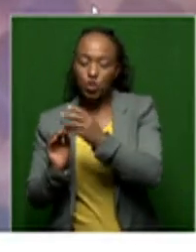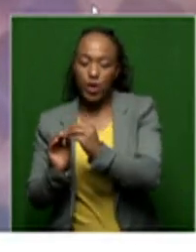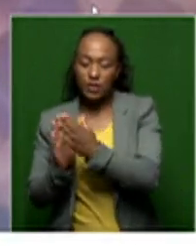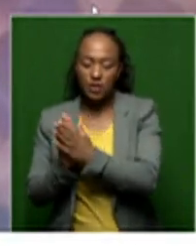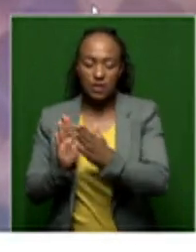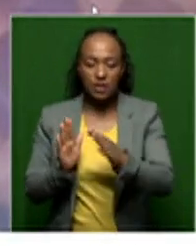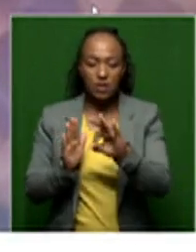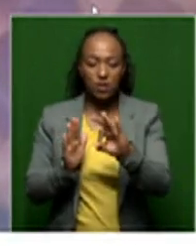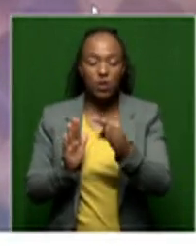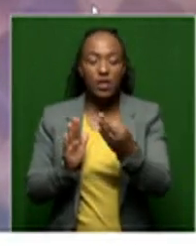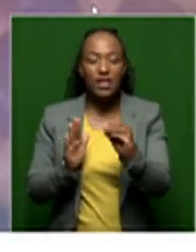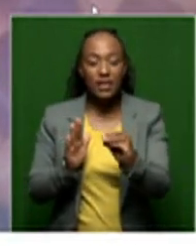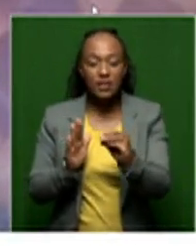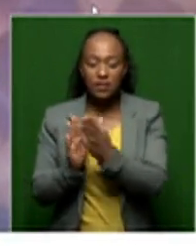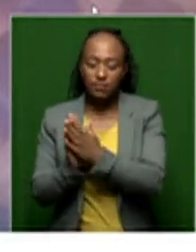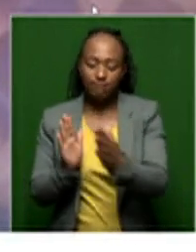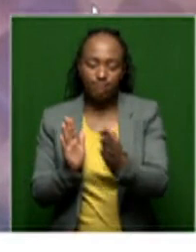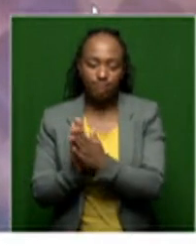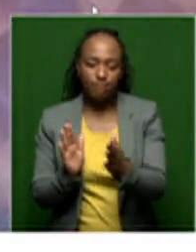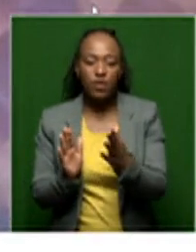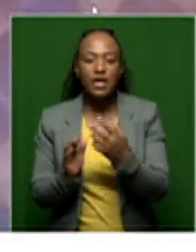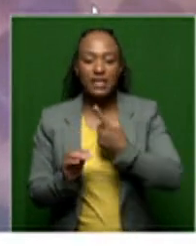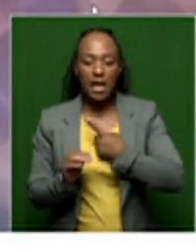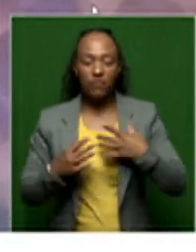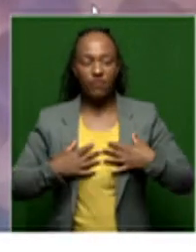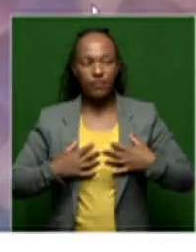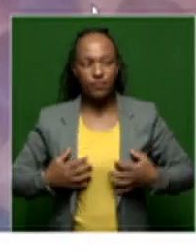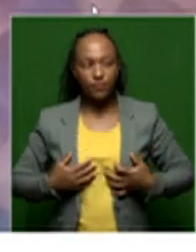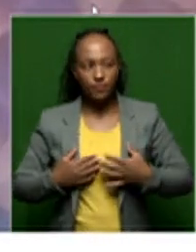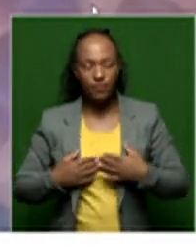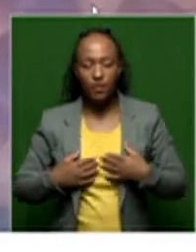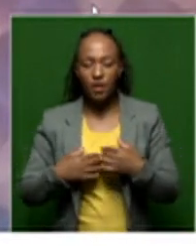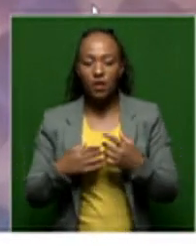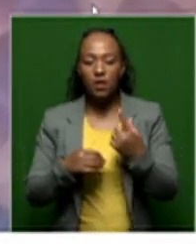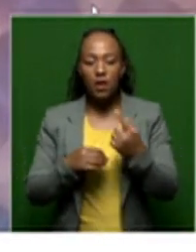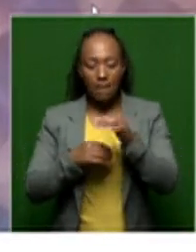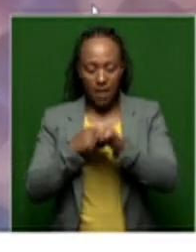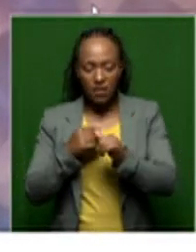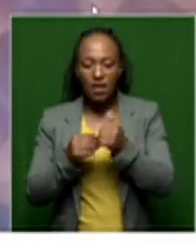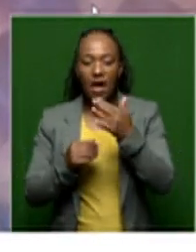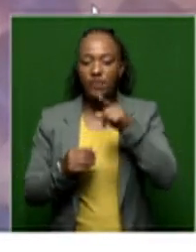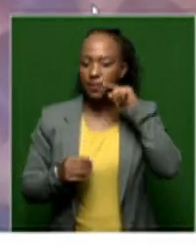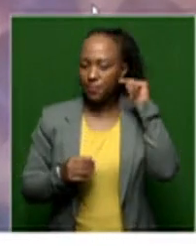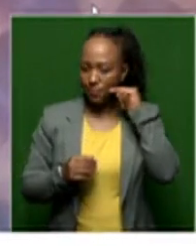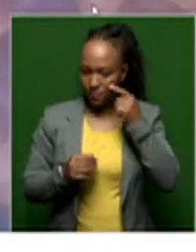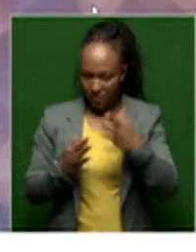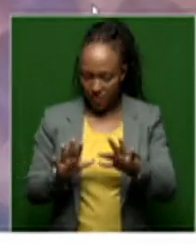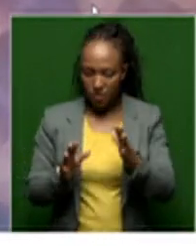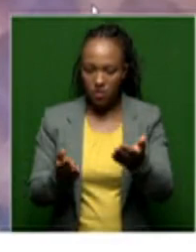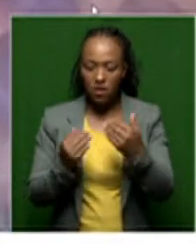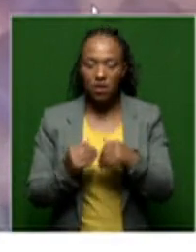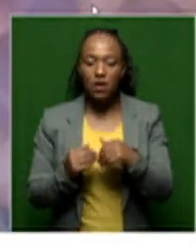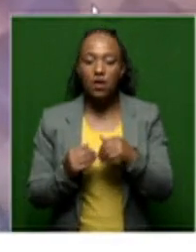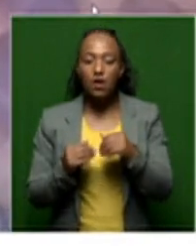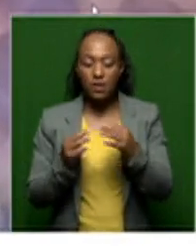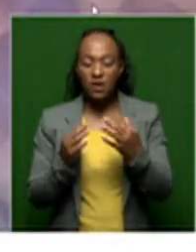monthly self-breast examinations. You can do this at the same time every month, generally after the menses, and you would use the middle 3